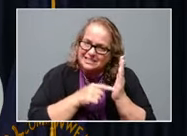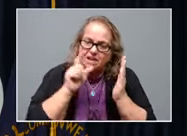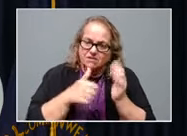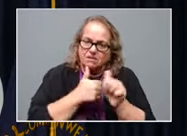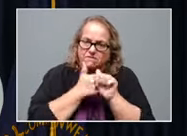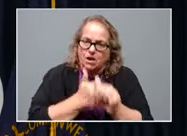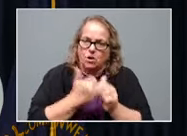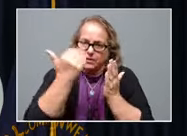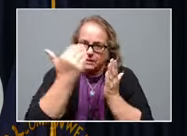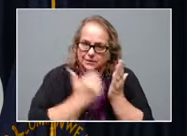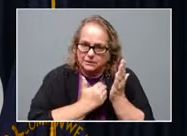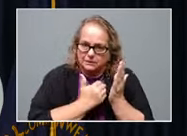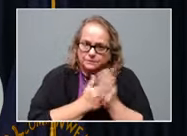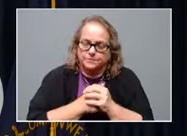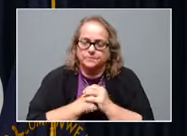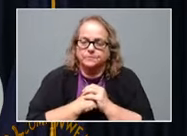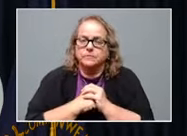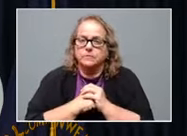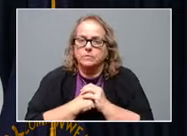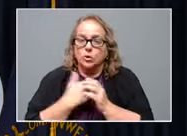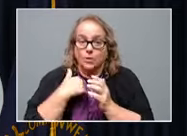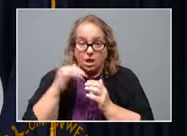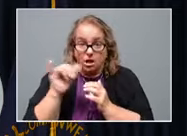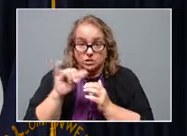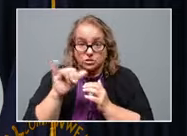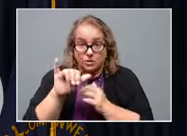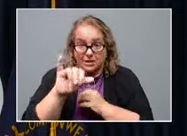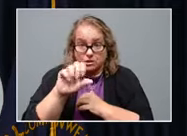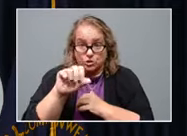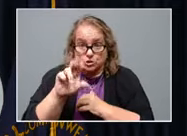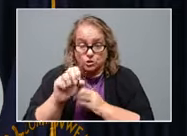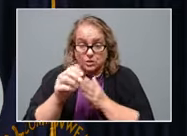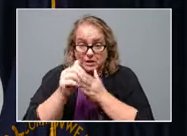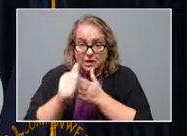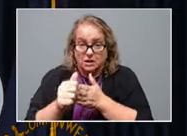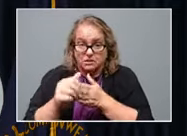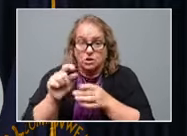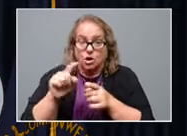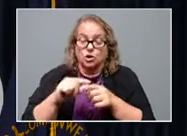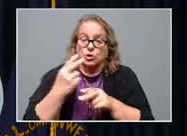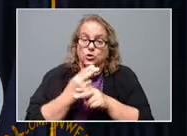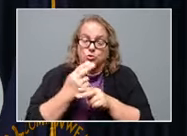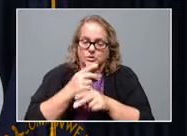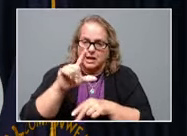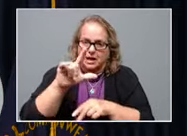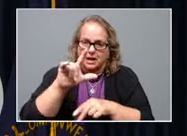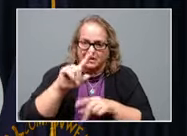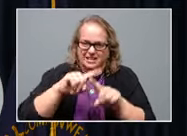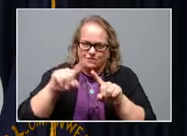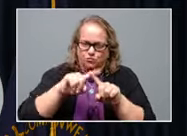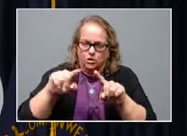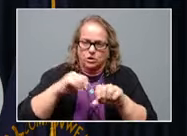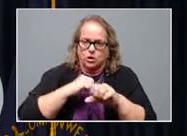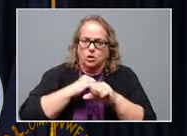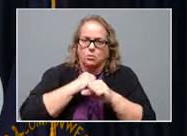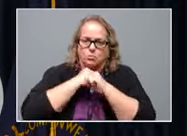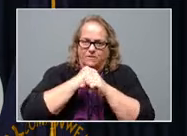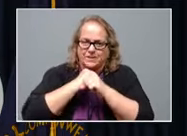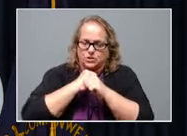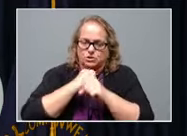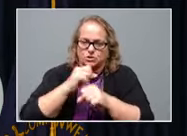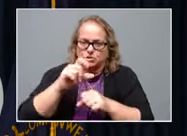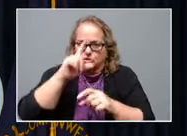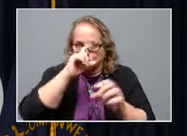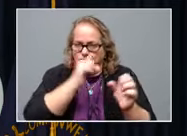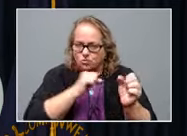there. We've also issued guidance on using layered prevention strategies to reduce transmission of COVID-19 in schools